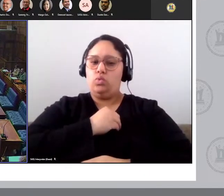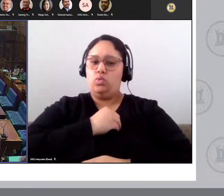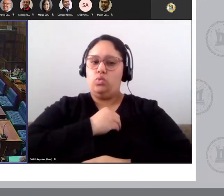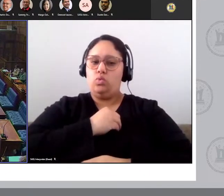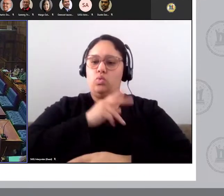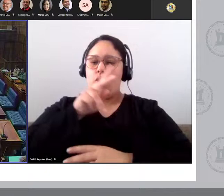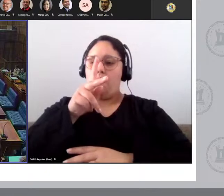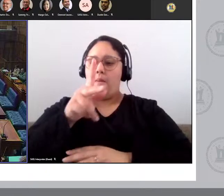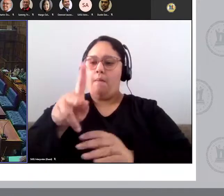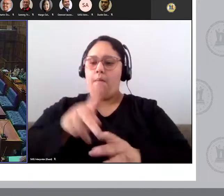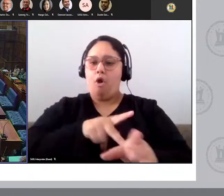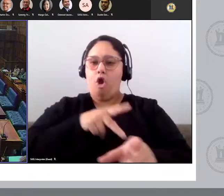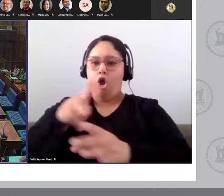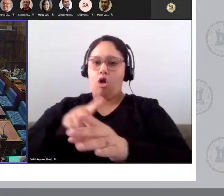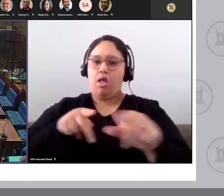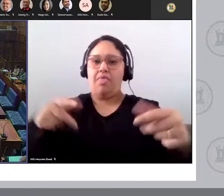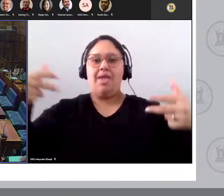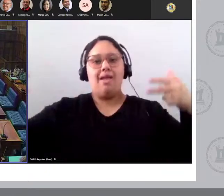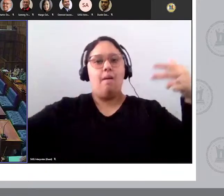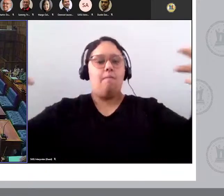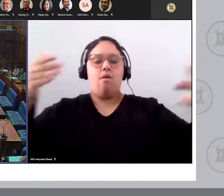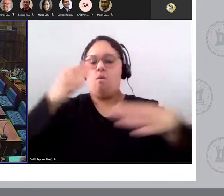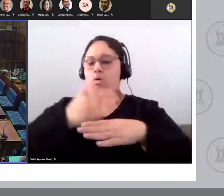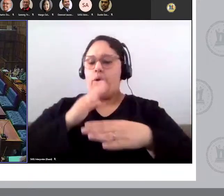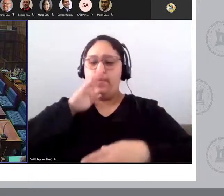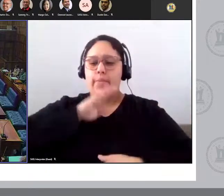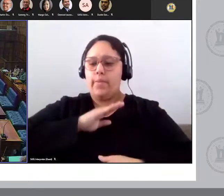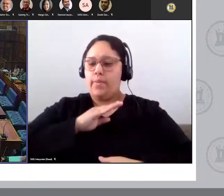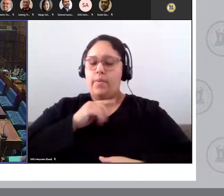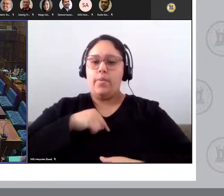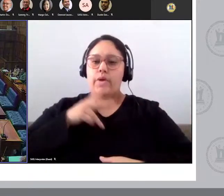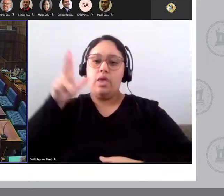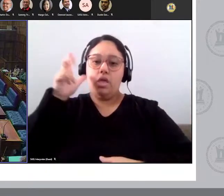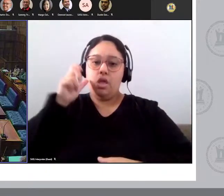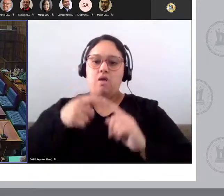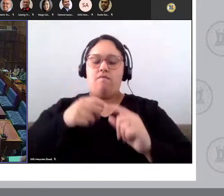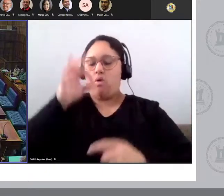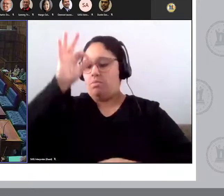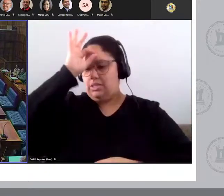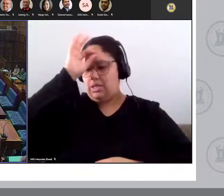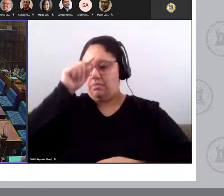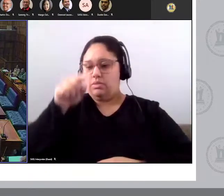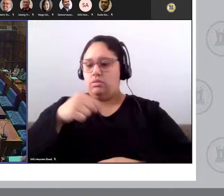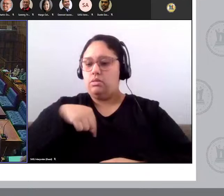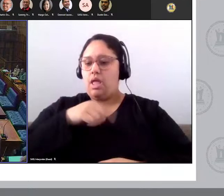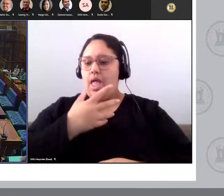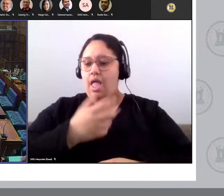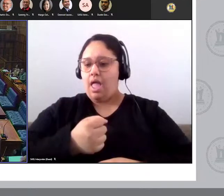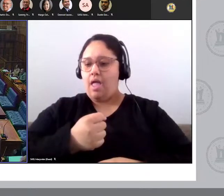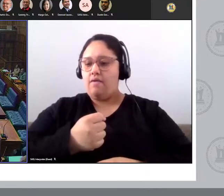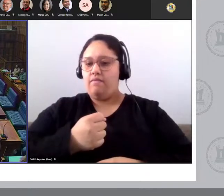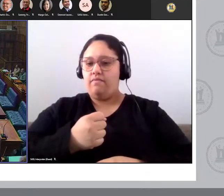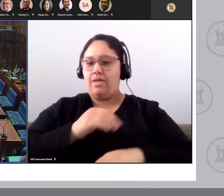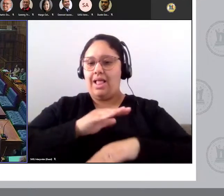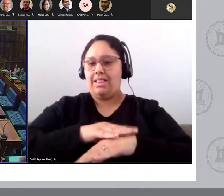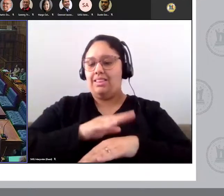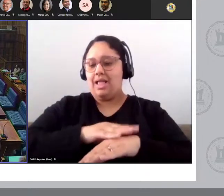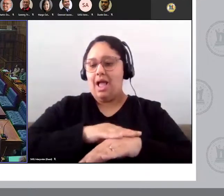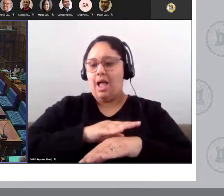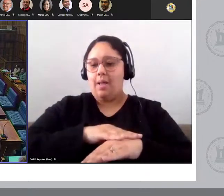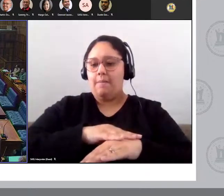parking. And the cameras are not working then, like we heard from SAPS that it's been quite some time. And the